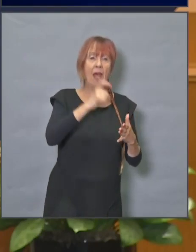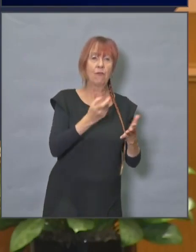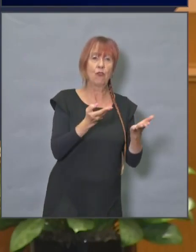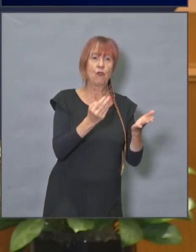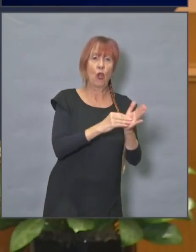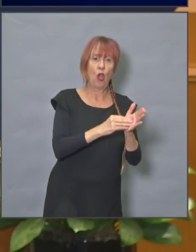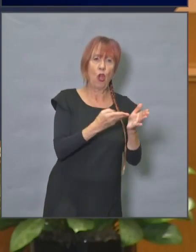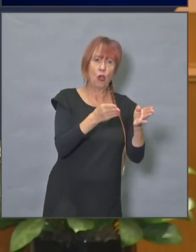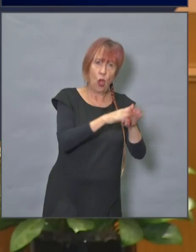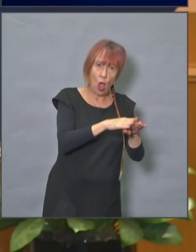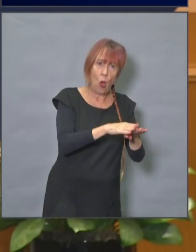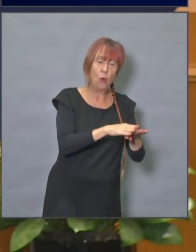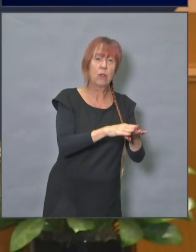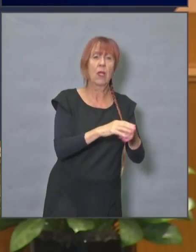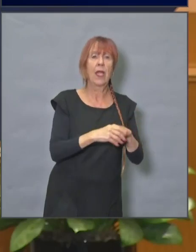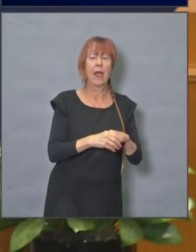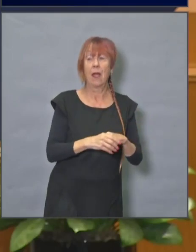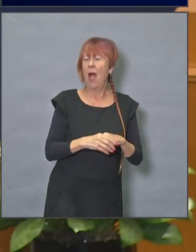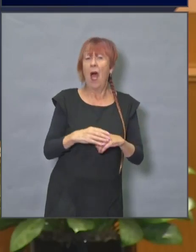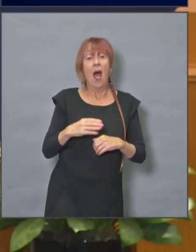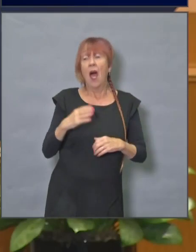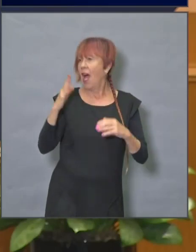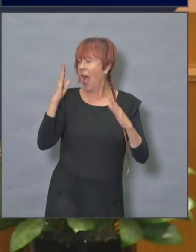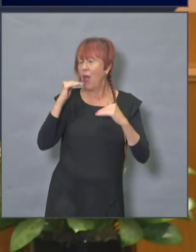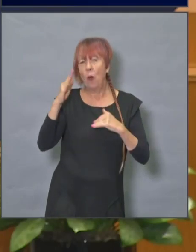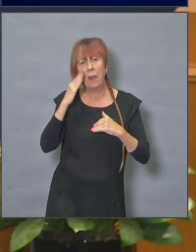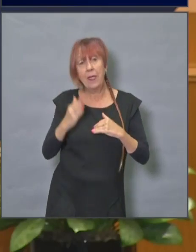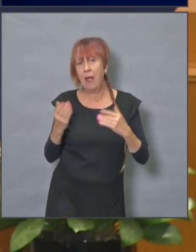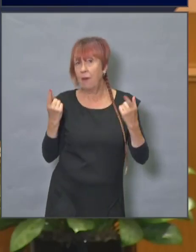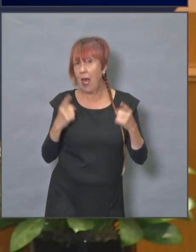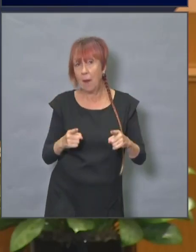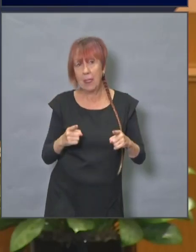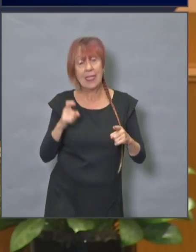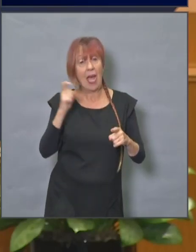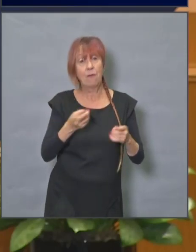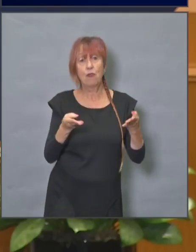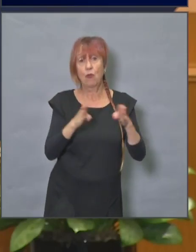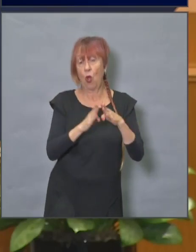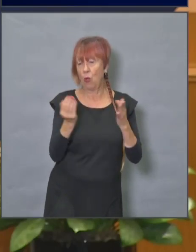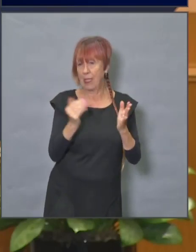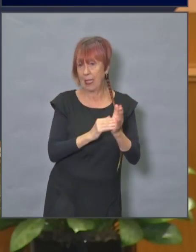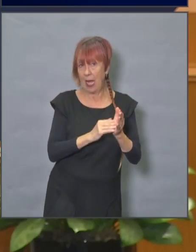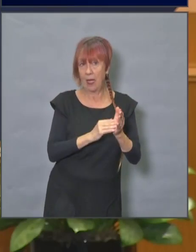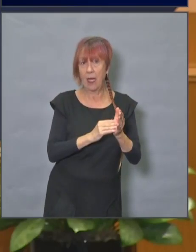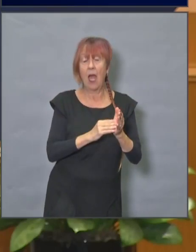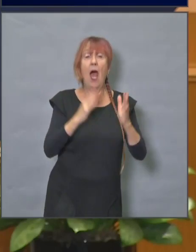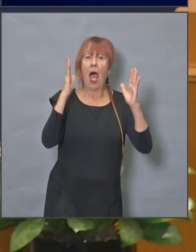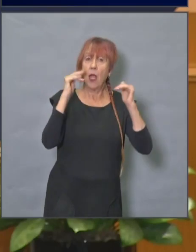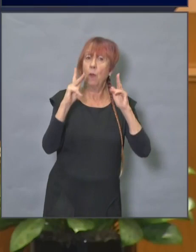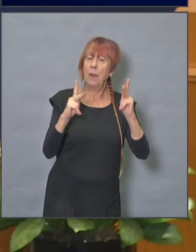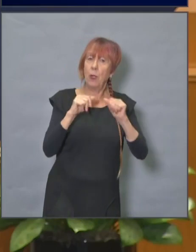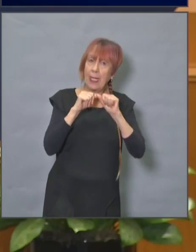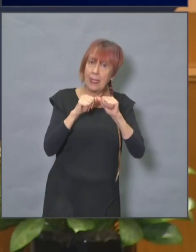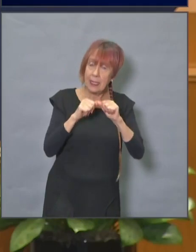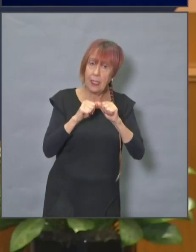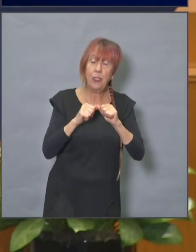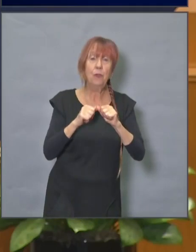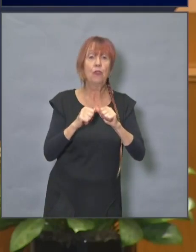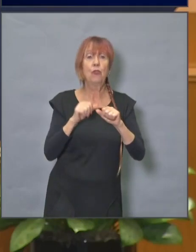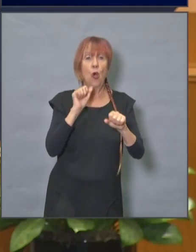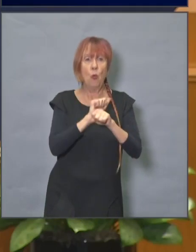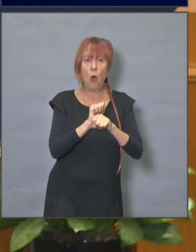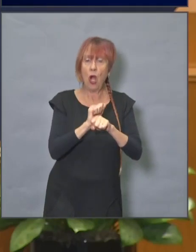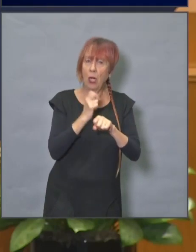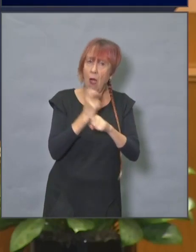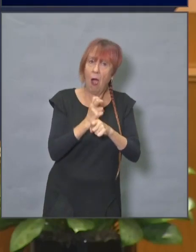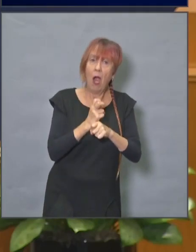all do continue to do the amazing work we've done to get us this far on the recovery journey. So, you know, I'm hopeful,